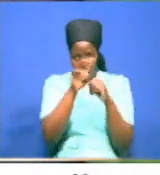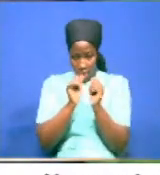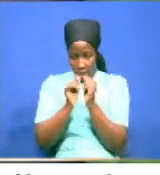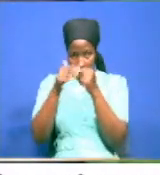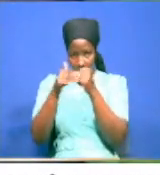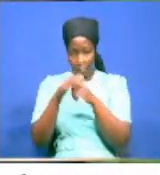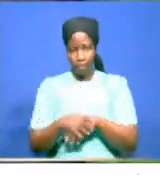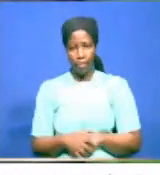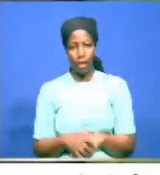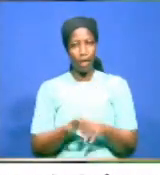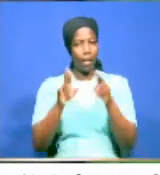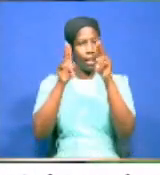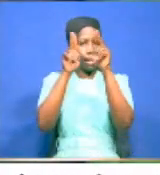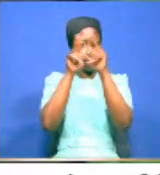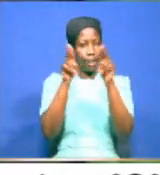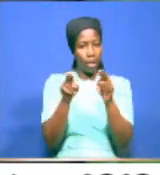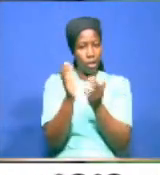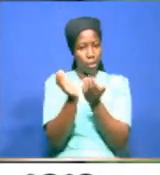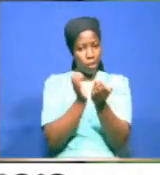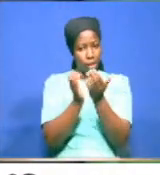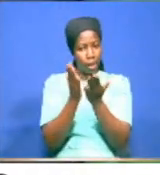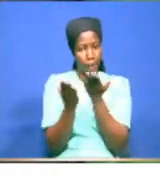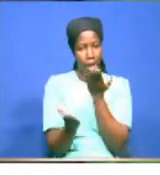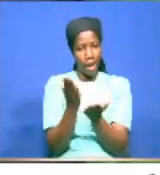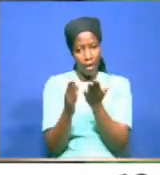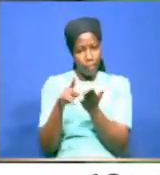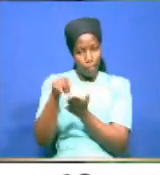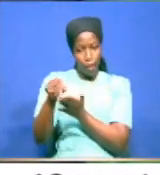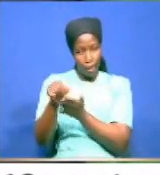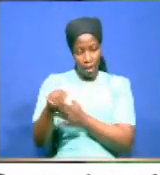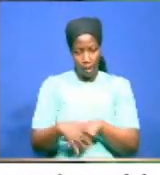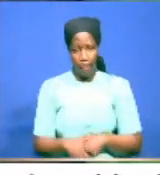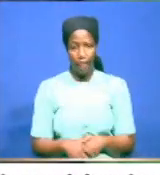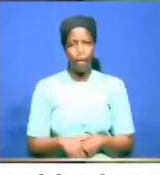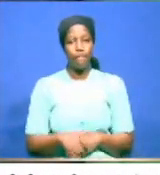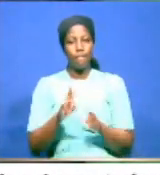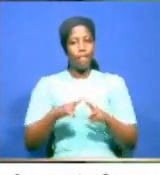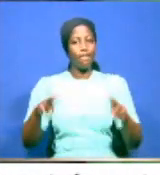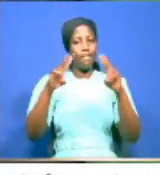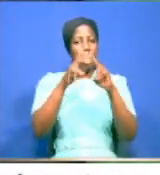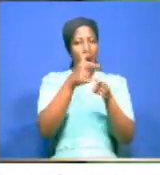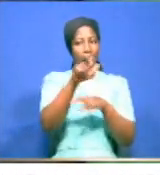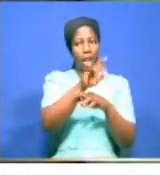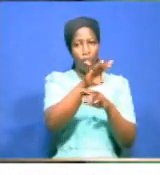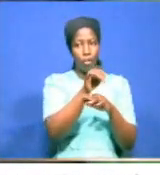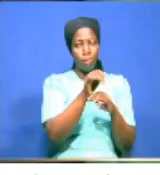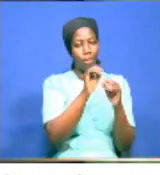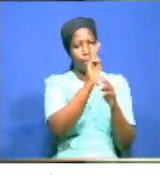2018-2019. On the international trade and balance of payments, the value of total trade rose from Kenya shilling